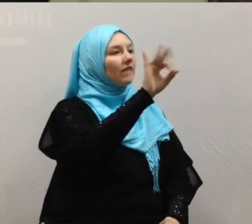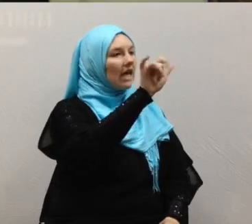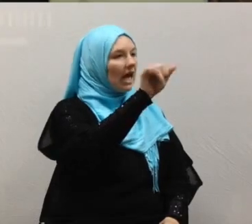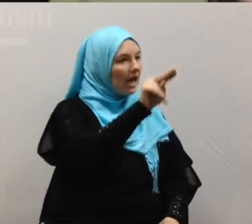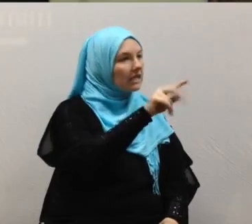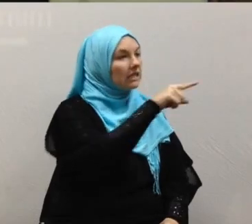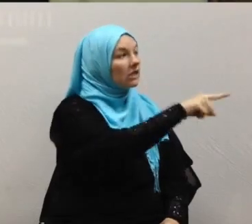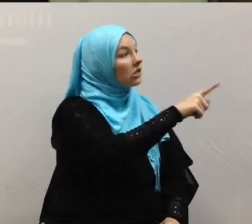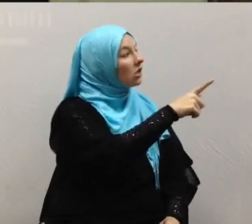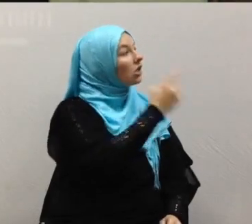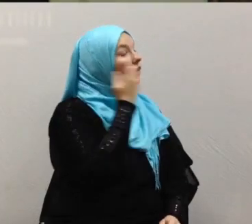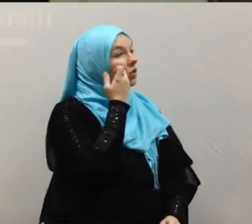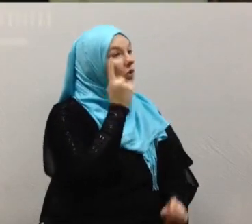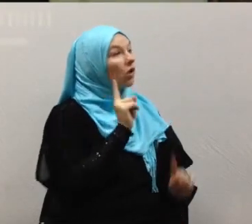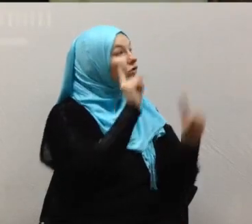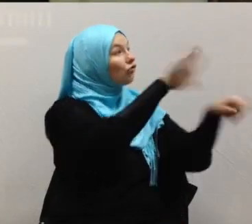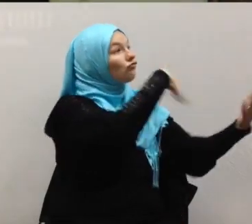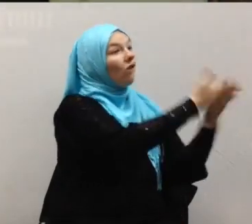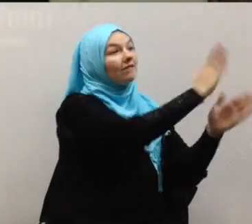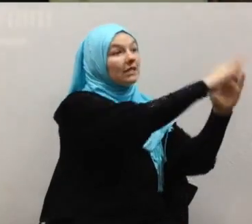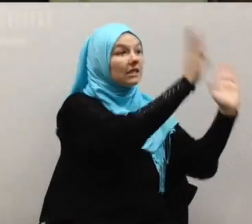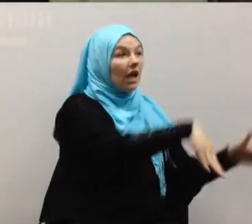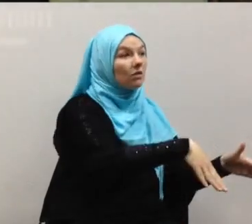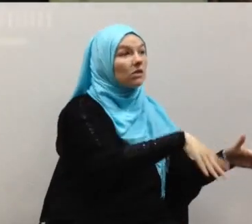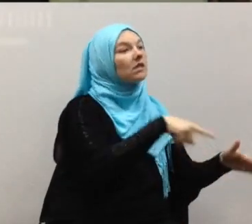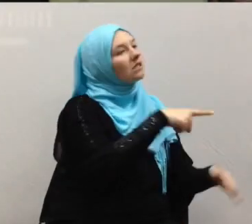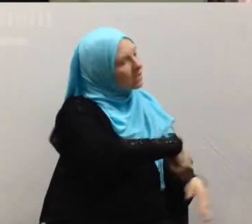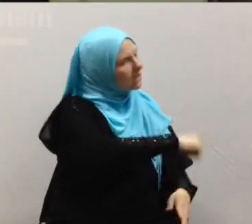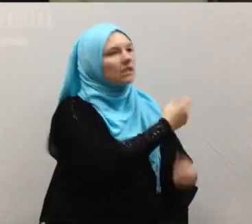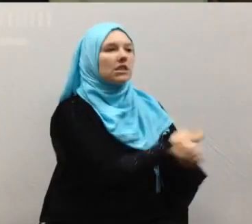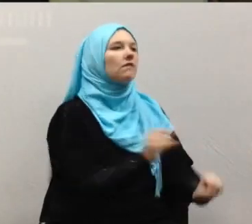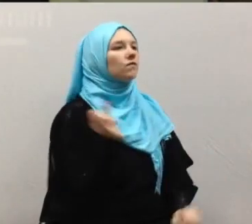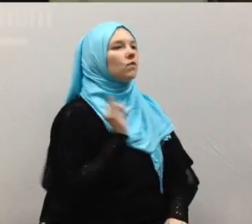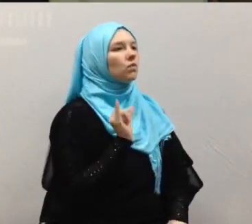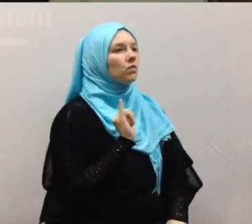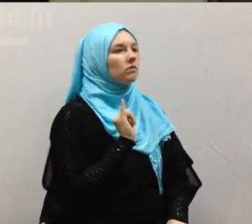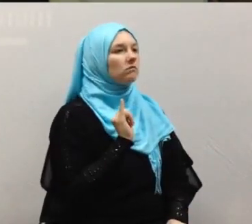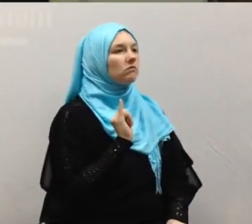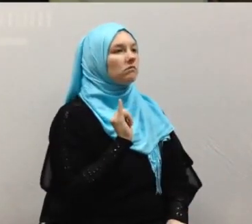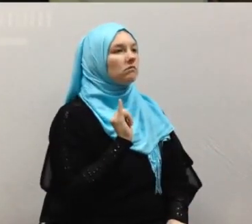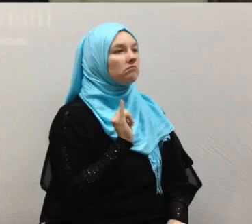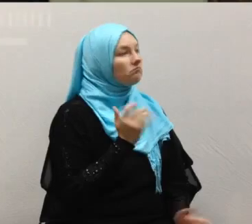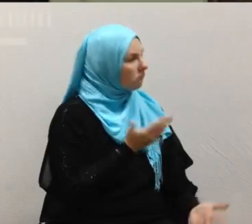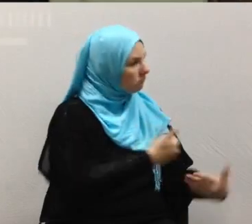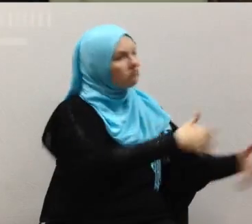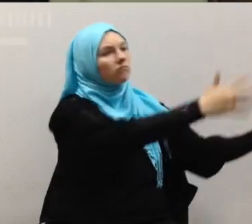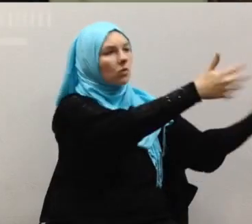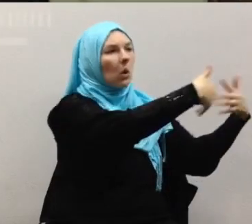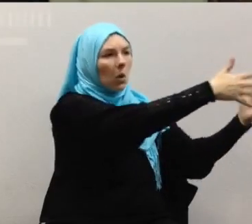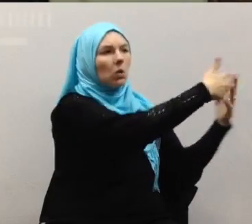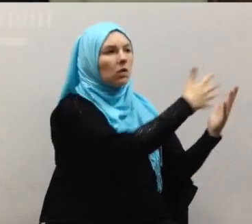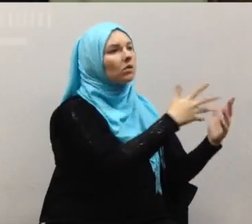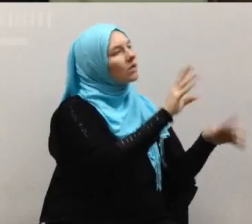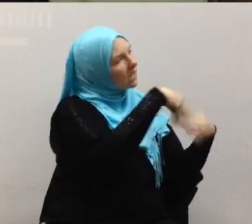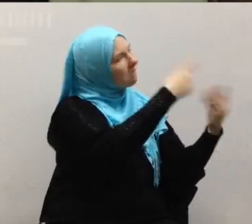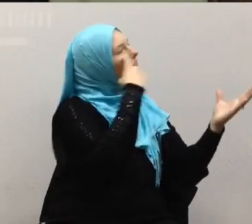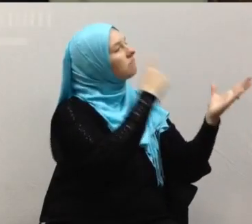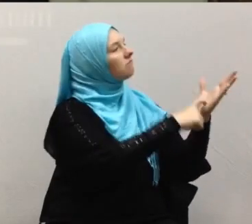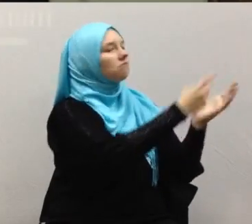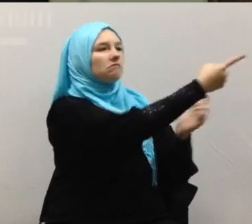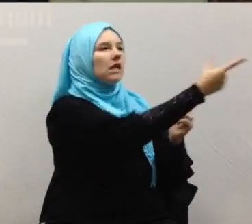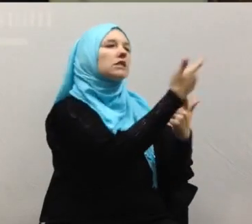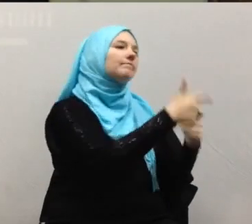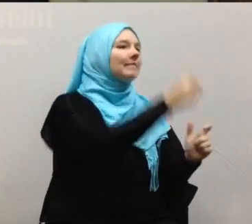he is also safe. To give him some recognition as a big man in his community, and